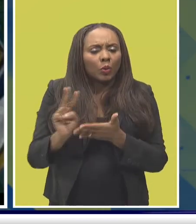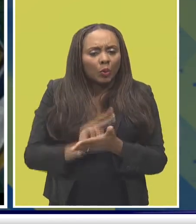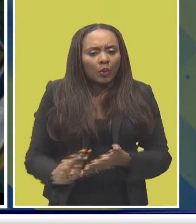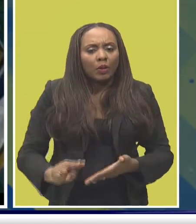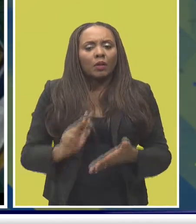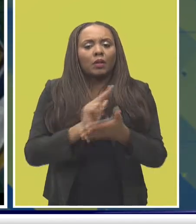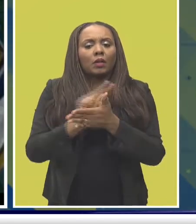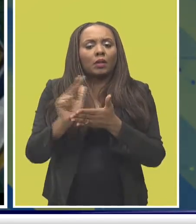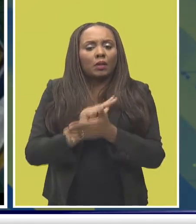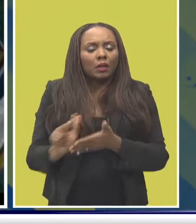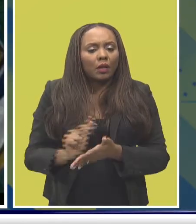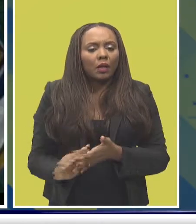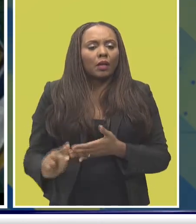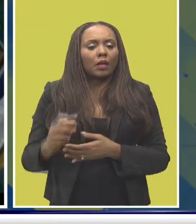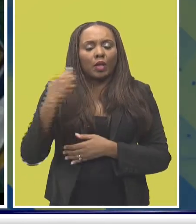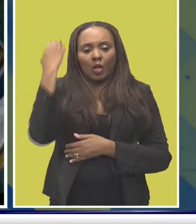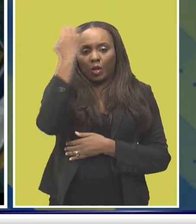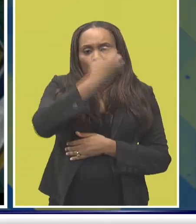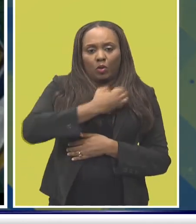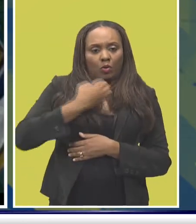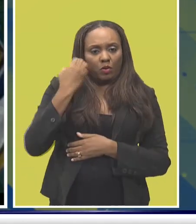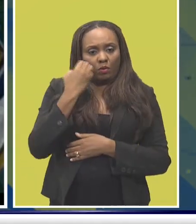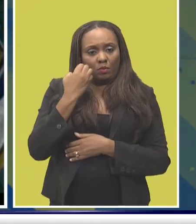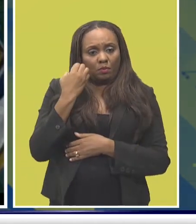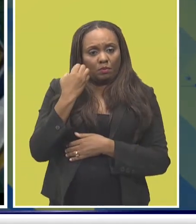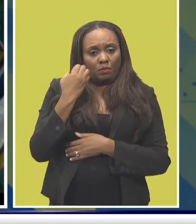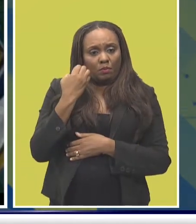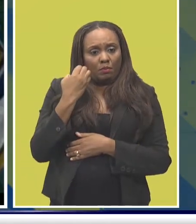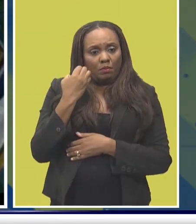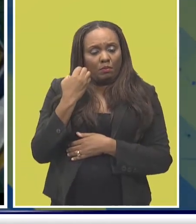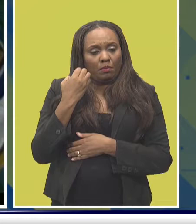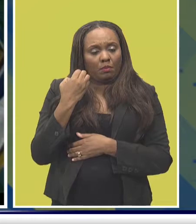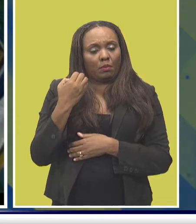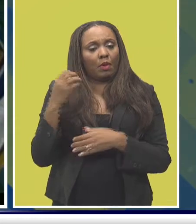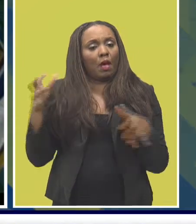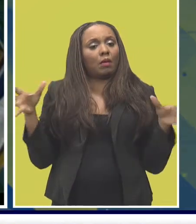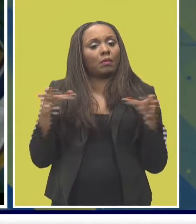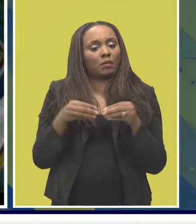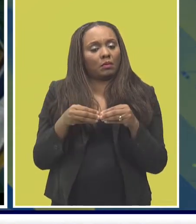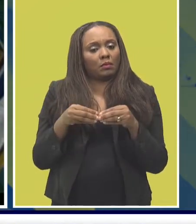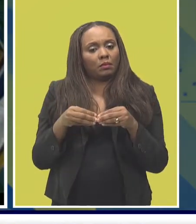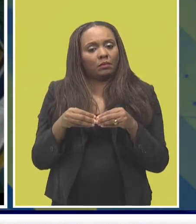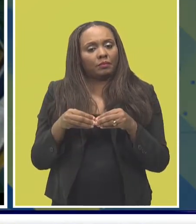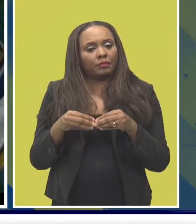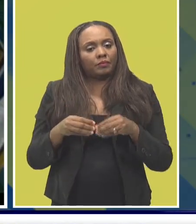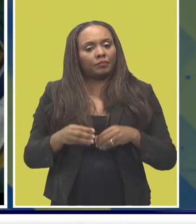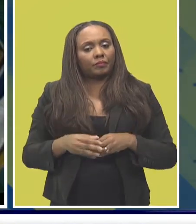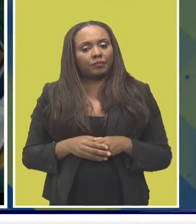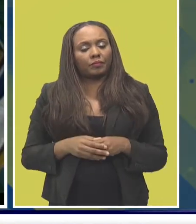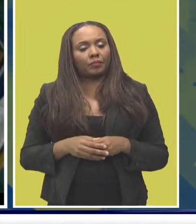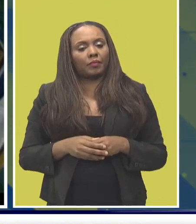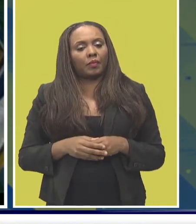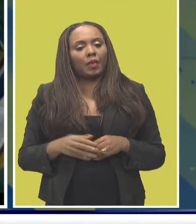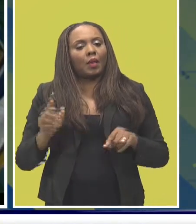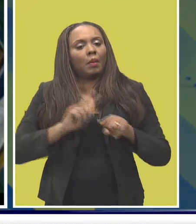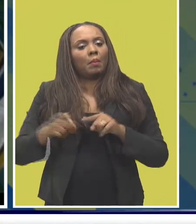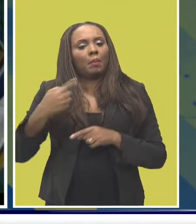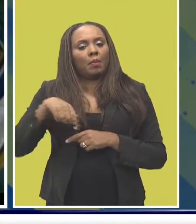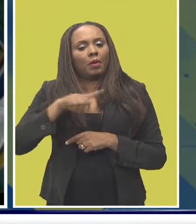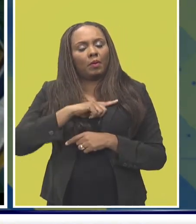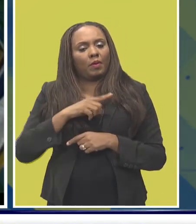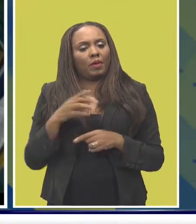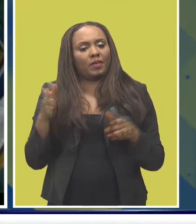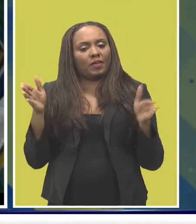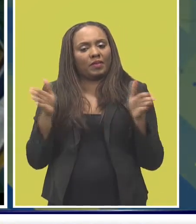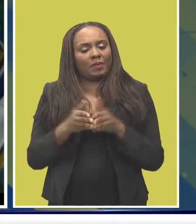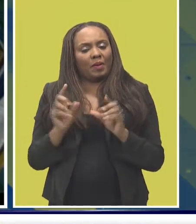European Union are meeting. But we believe that a smaller group of people needs to meet only